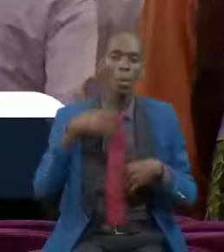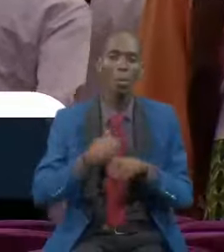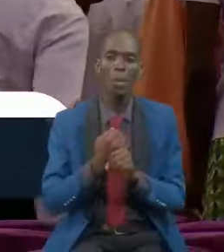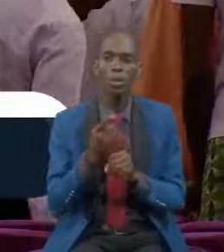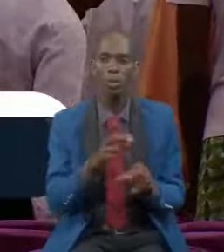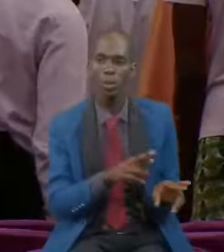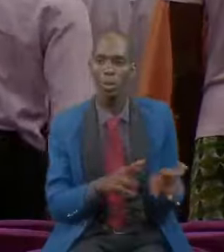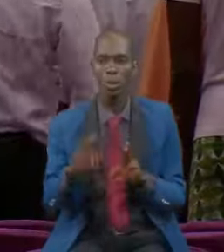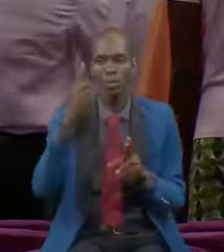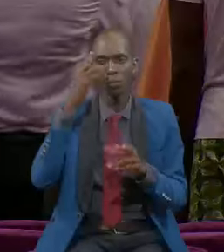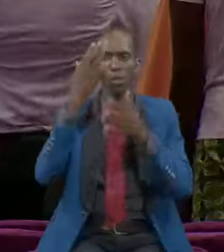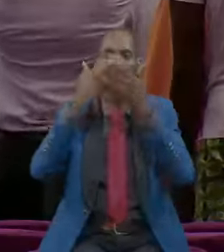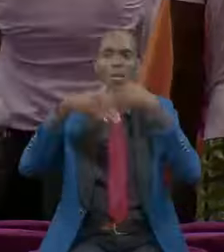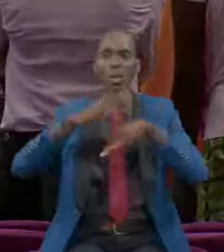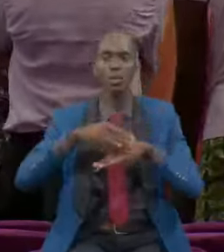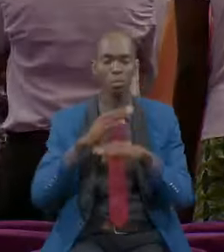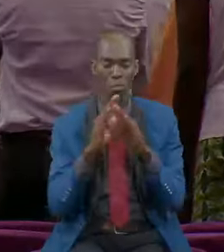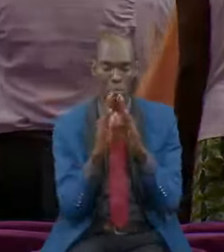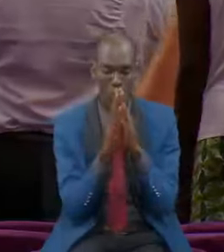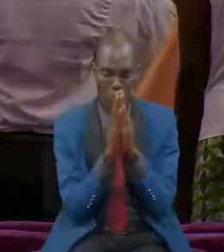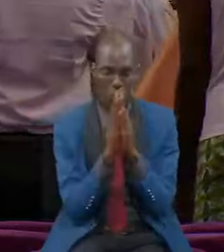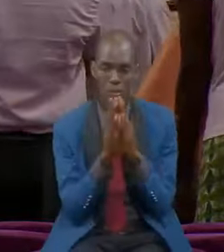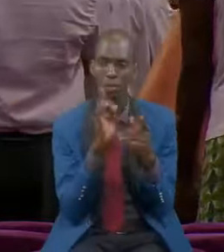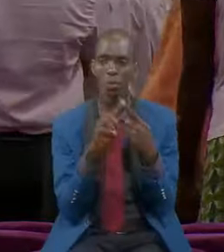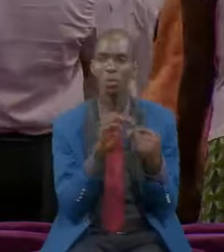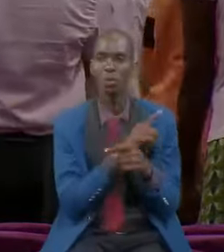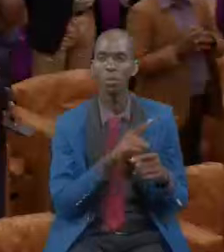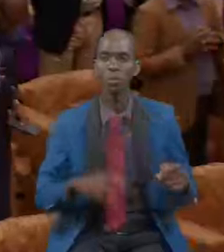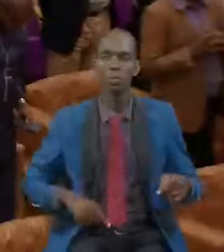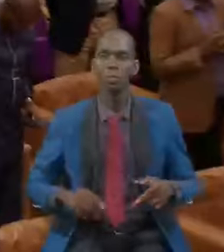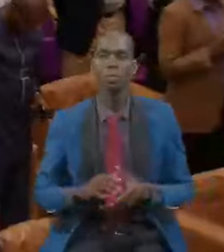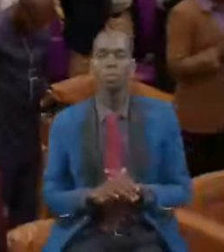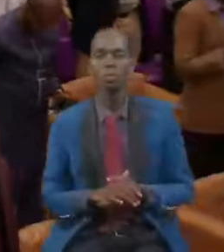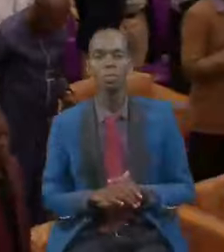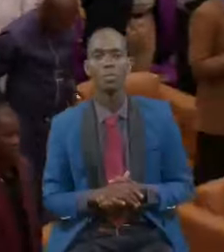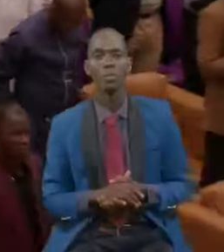ready for heaven. Open your mouth and talk to the Lord in prayer.